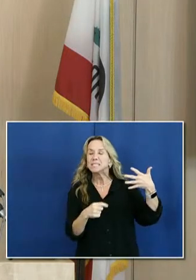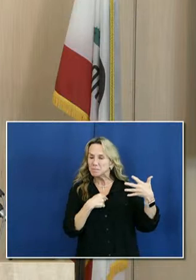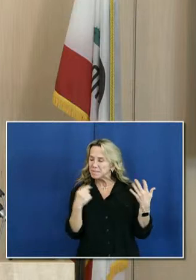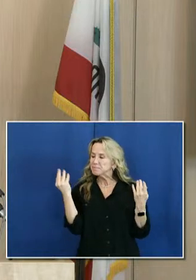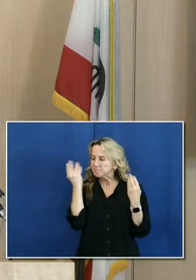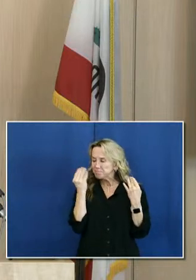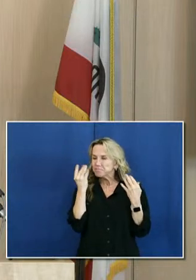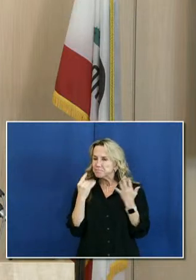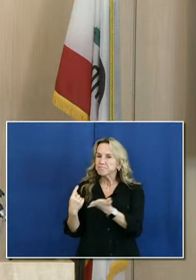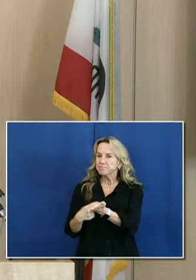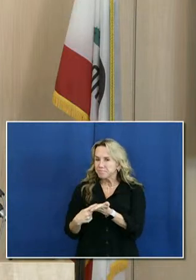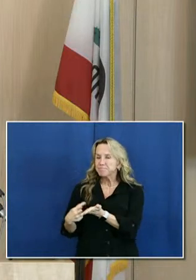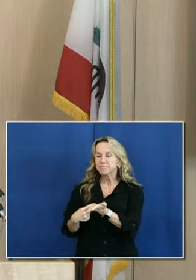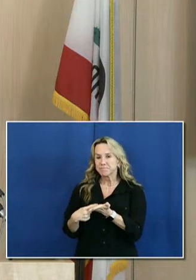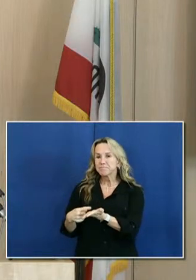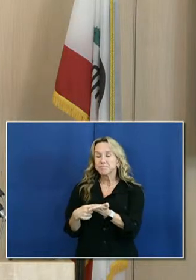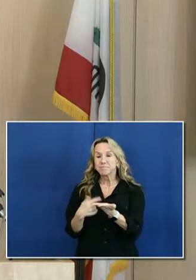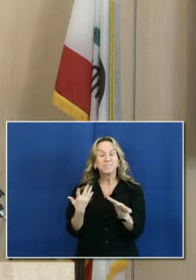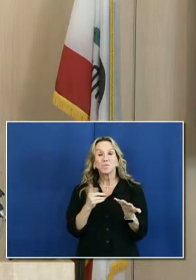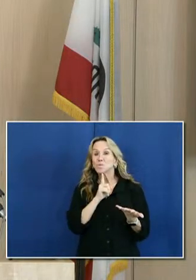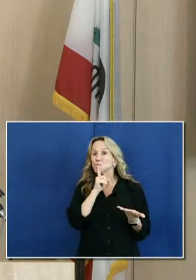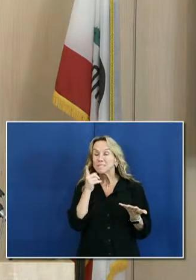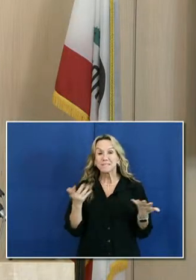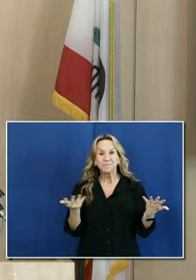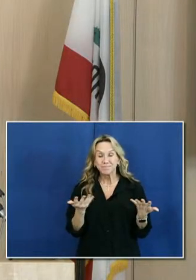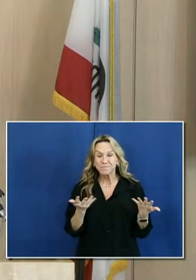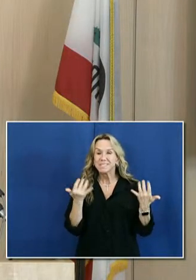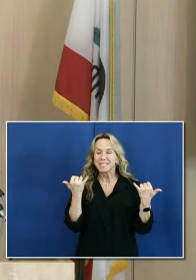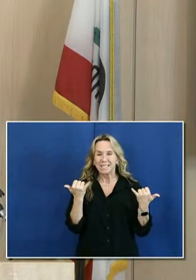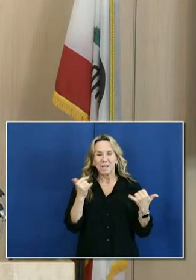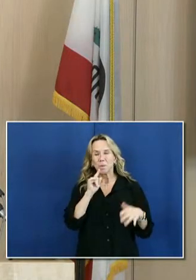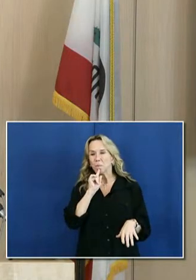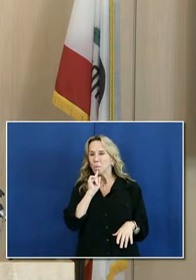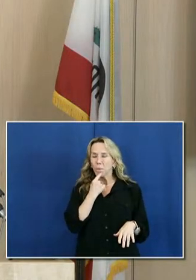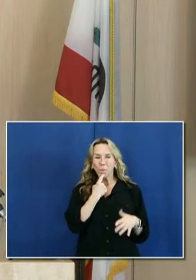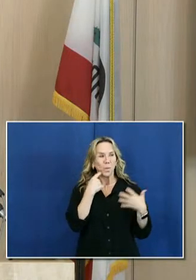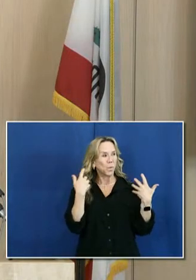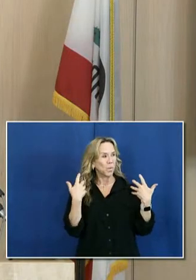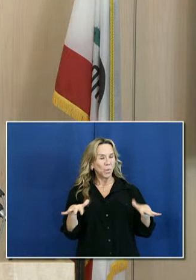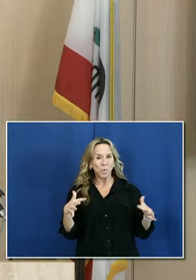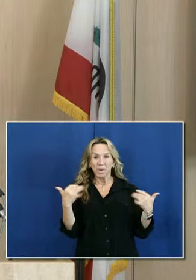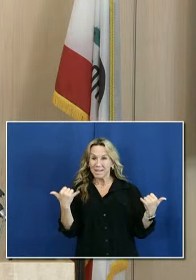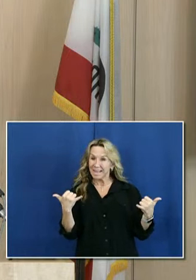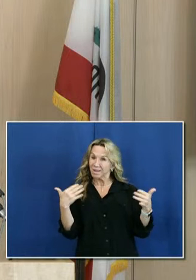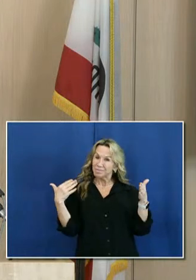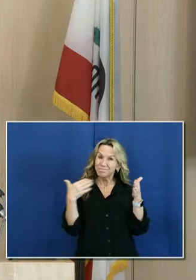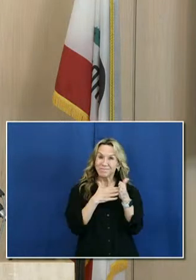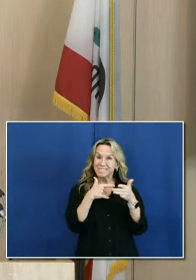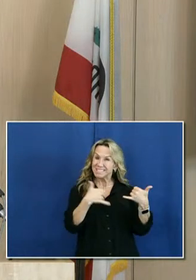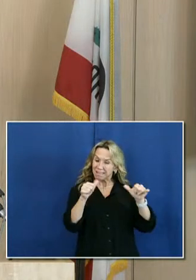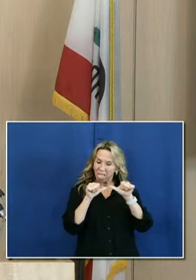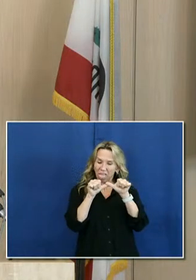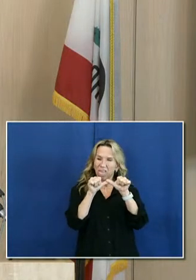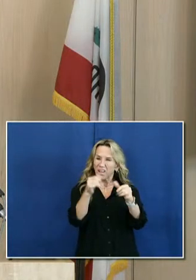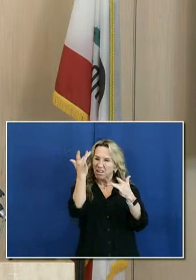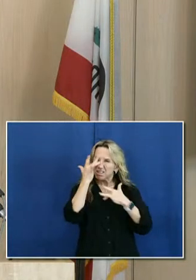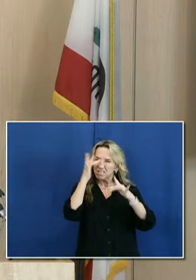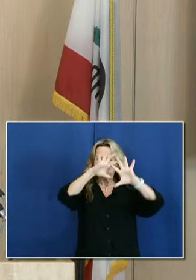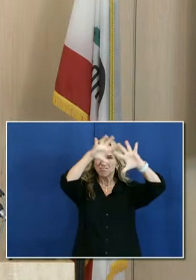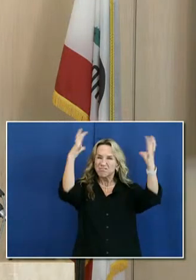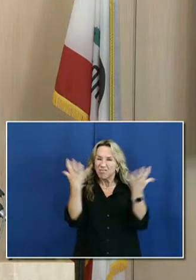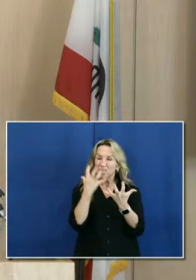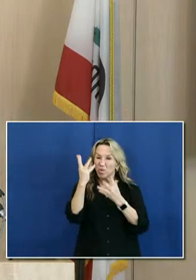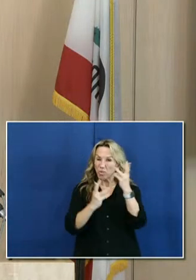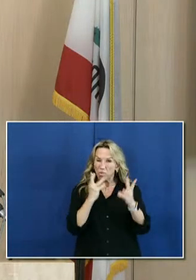expressed. The reality is that we are at a critical juncture in our battle against this pandemic. Over the past